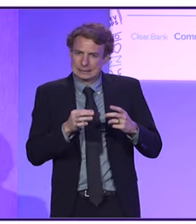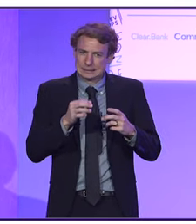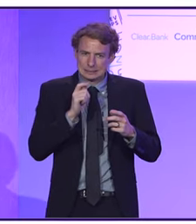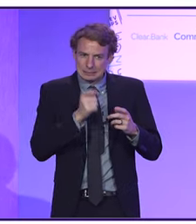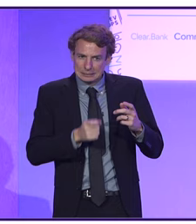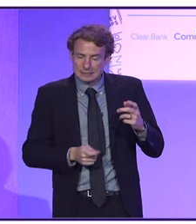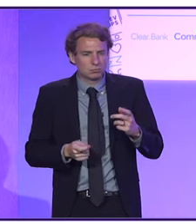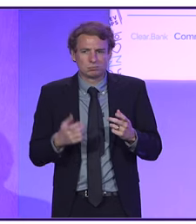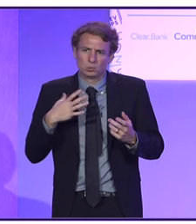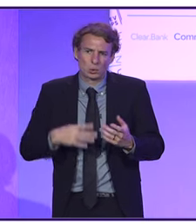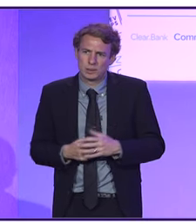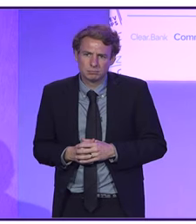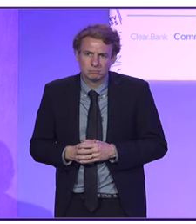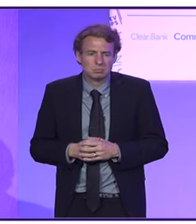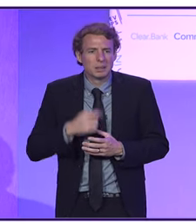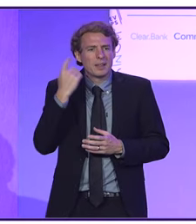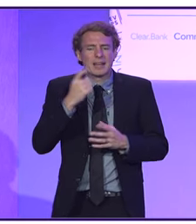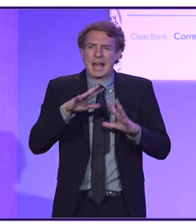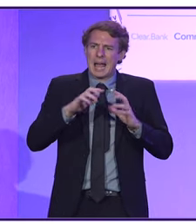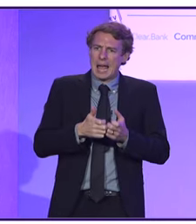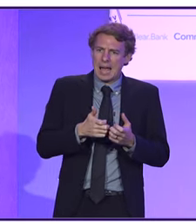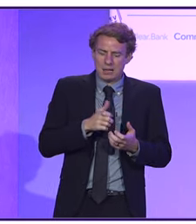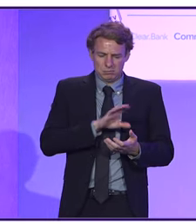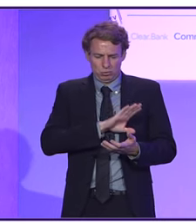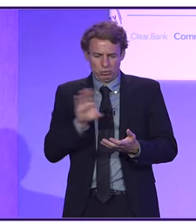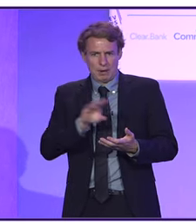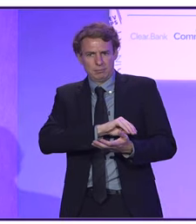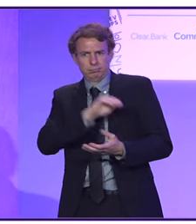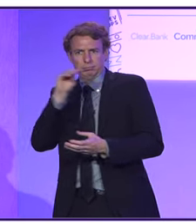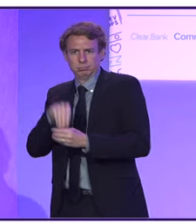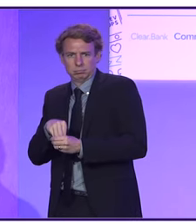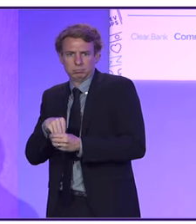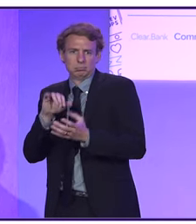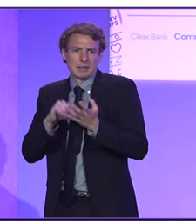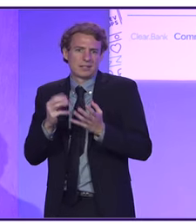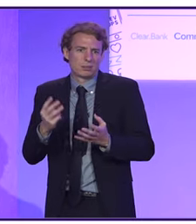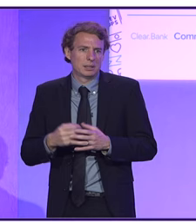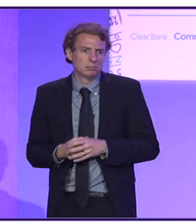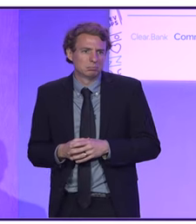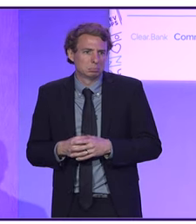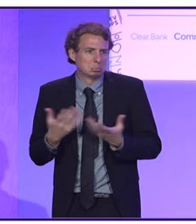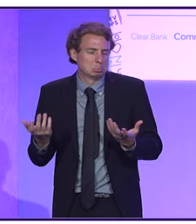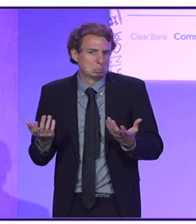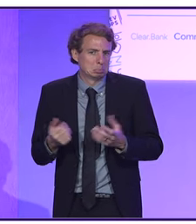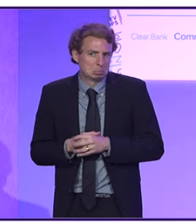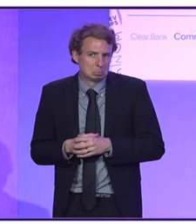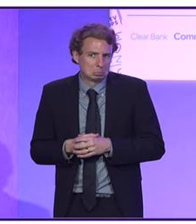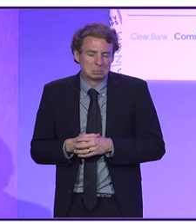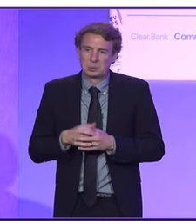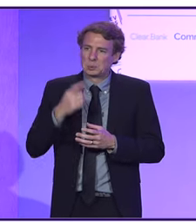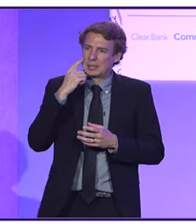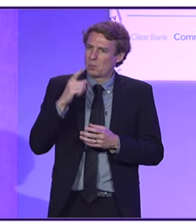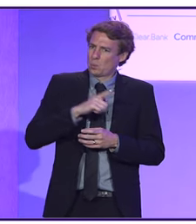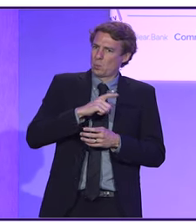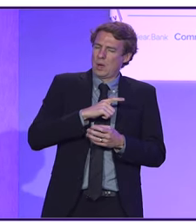find a way of putting it straight into S3. Just archive it directly. If you never use it, but you have to hold on to it, for example, for audit reasons, for regulatory